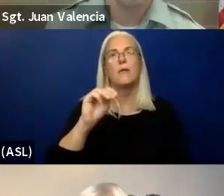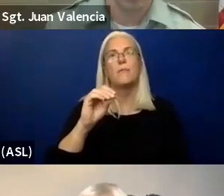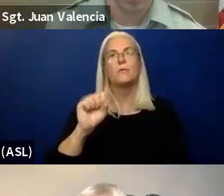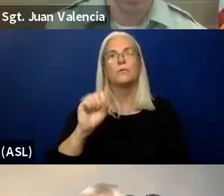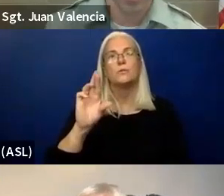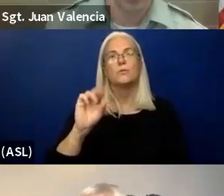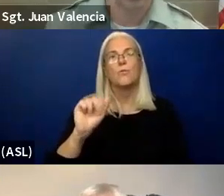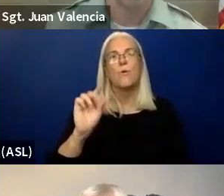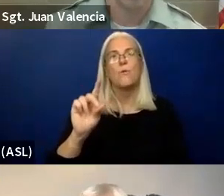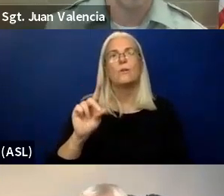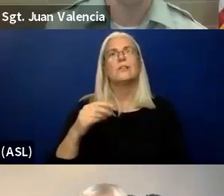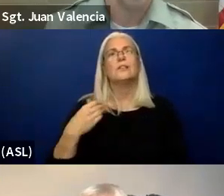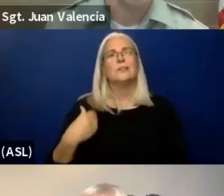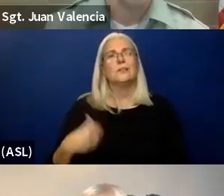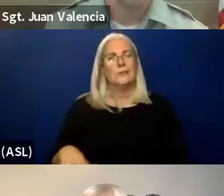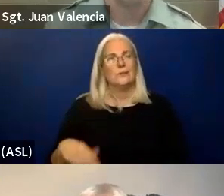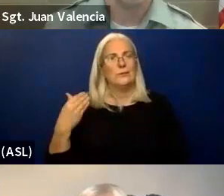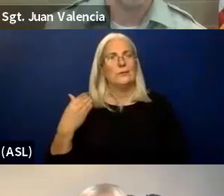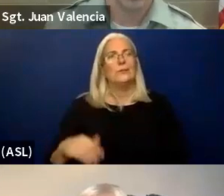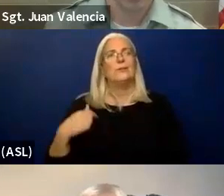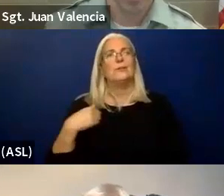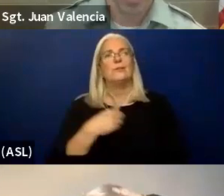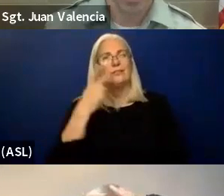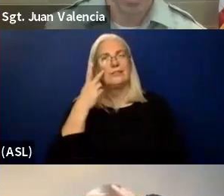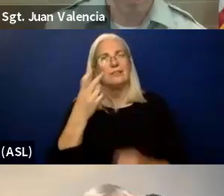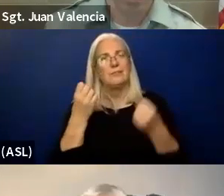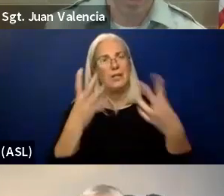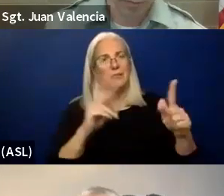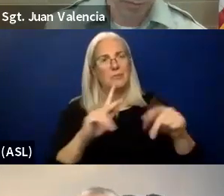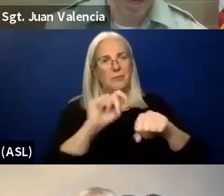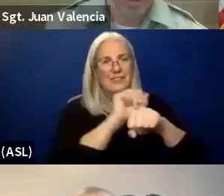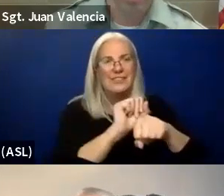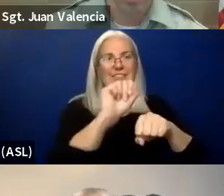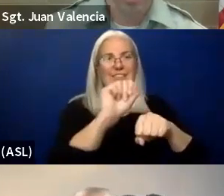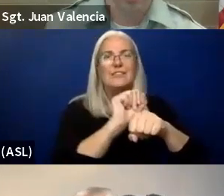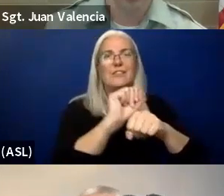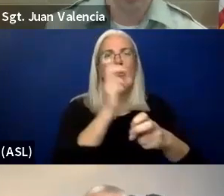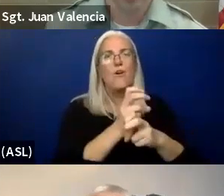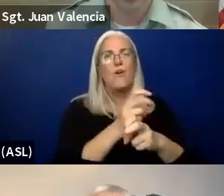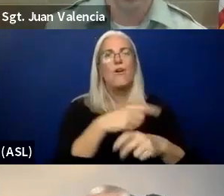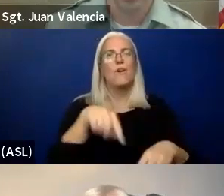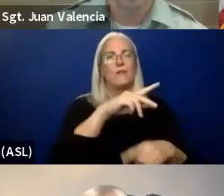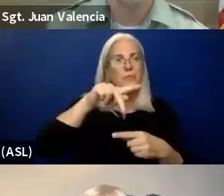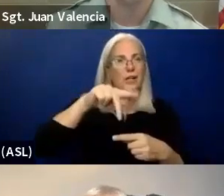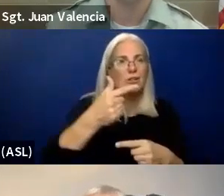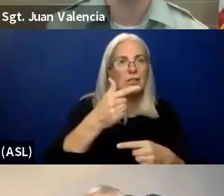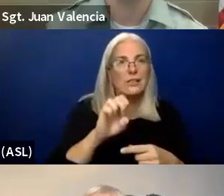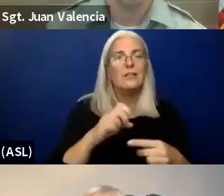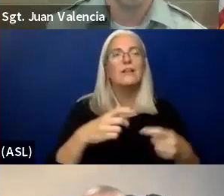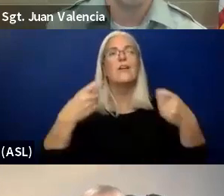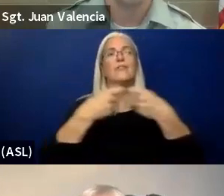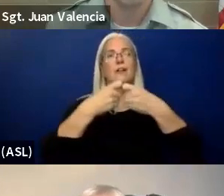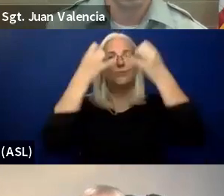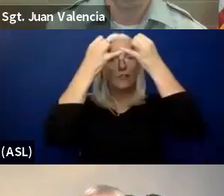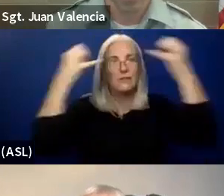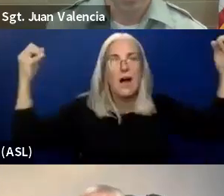of activity up there. We saw a lot of utility companies, power lines were down, smoldering trees, and a lot of